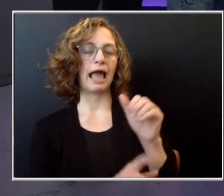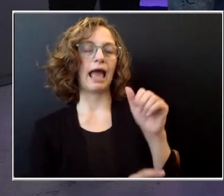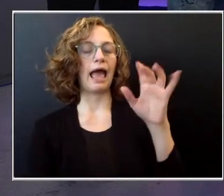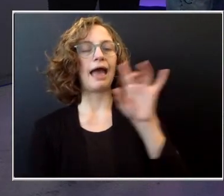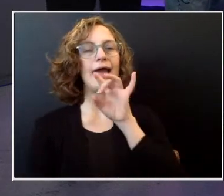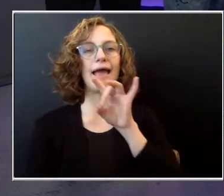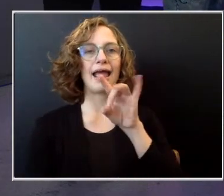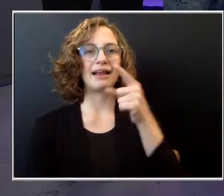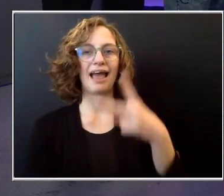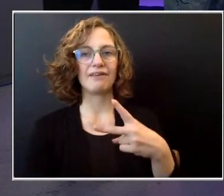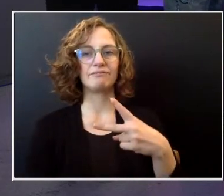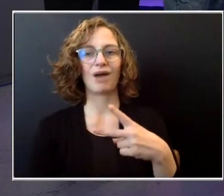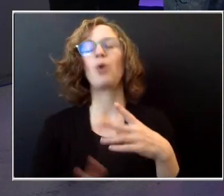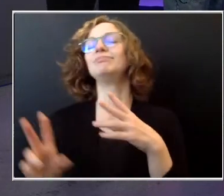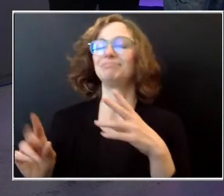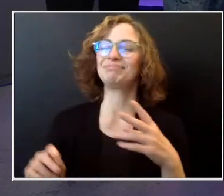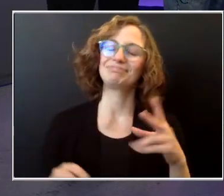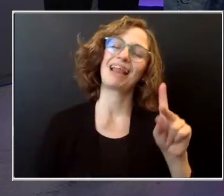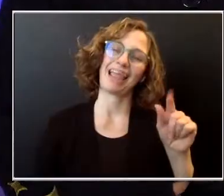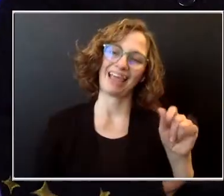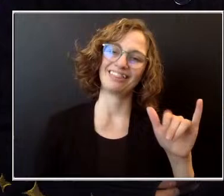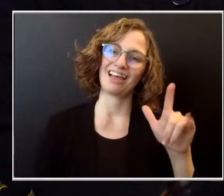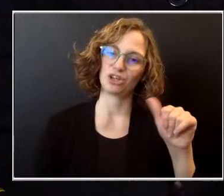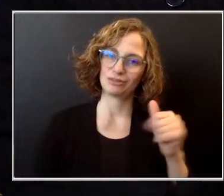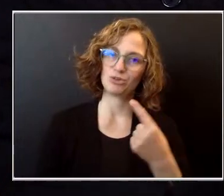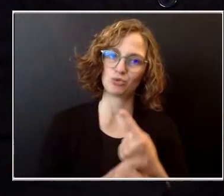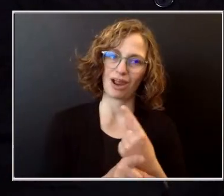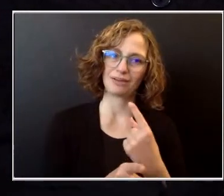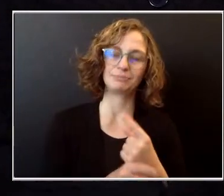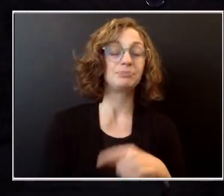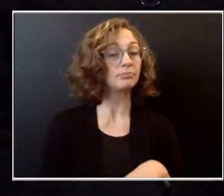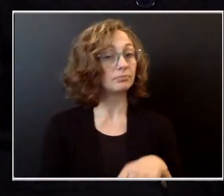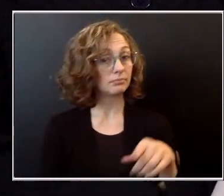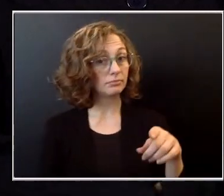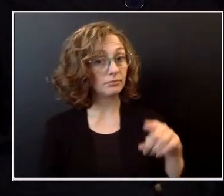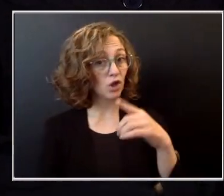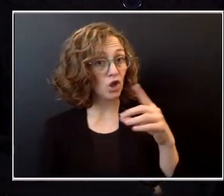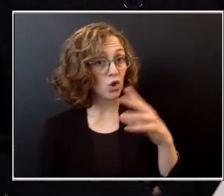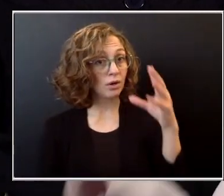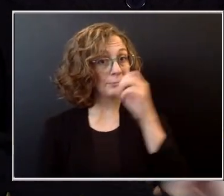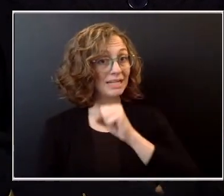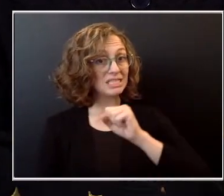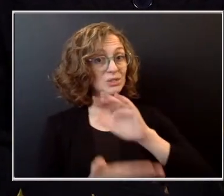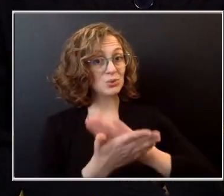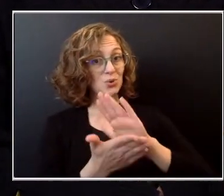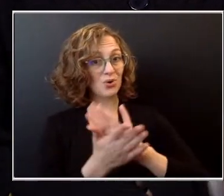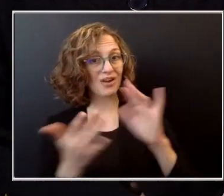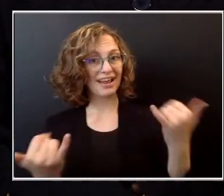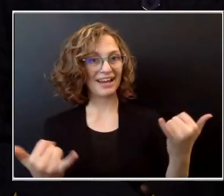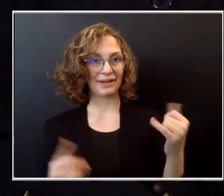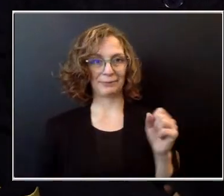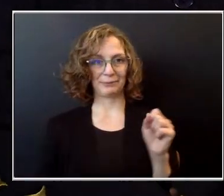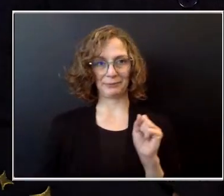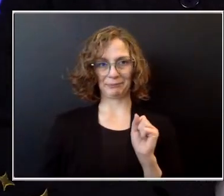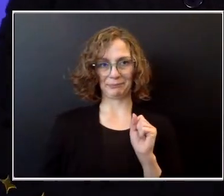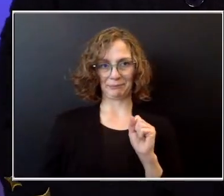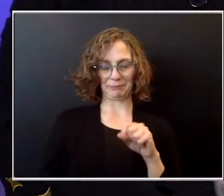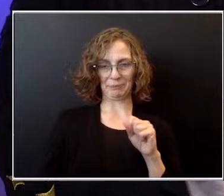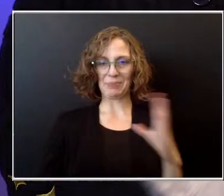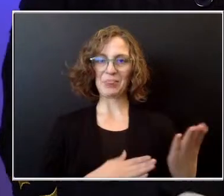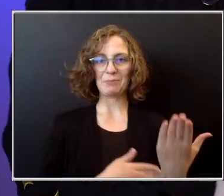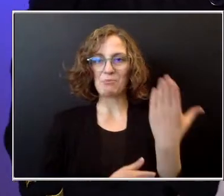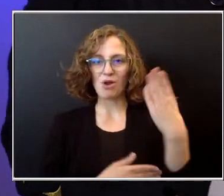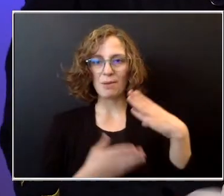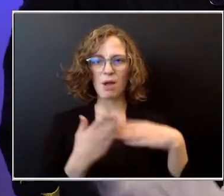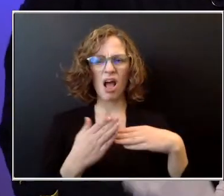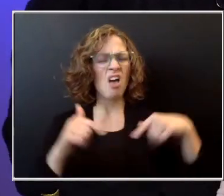just turned 6. And girls, are you missing school right now? Yeah. Yes, I like the morning part. The morning. It's an educational field